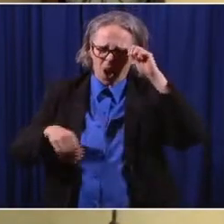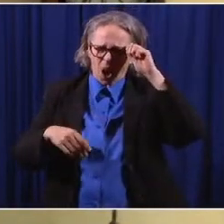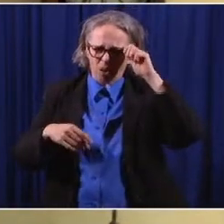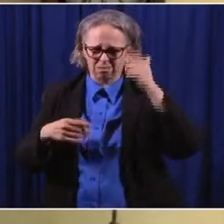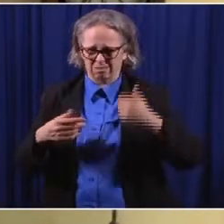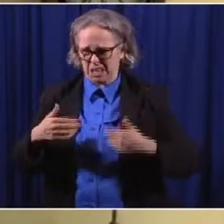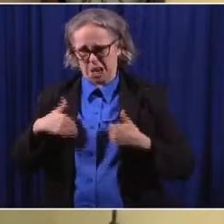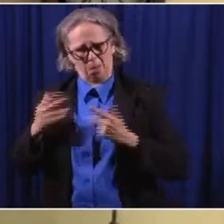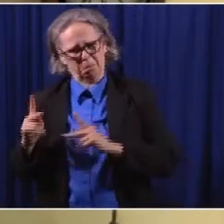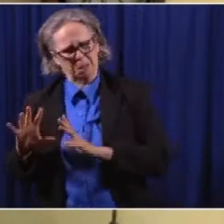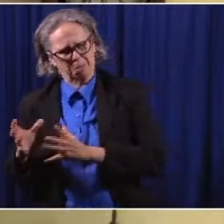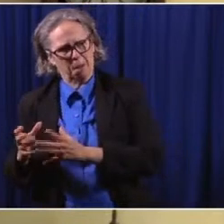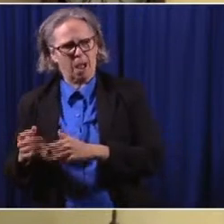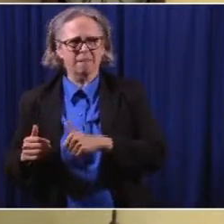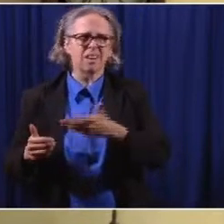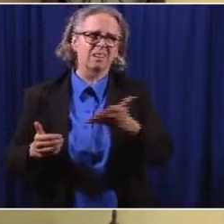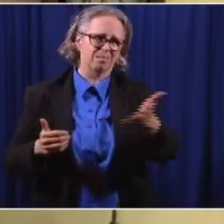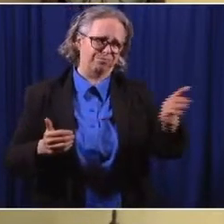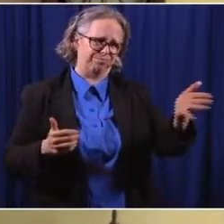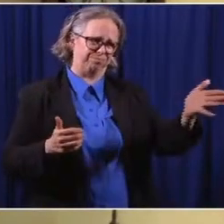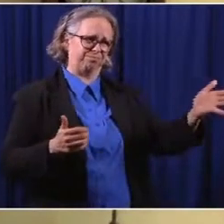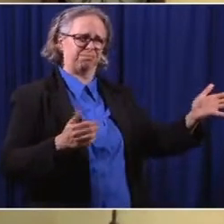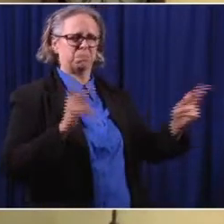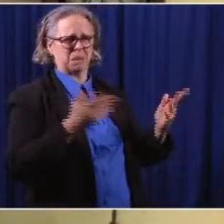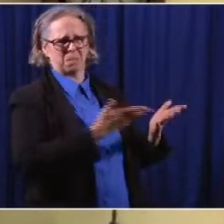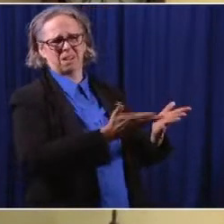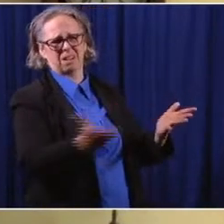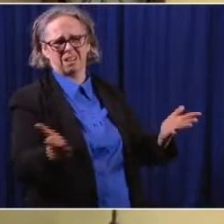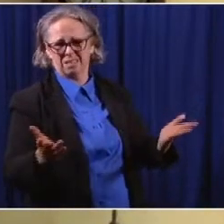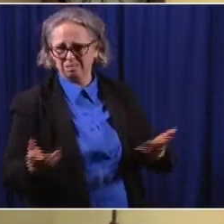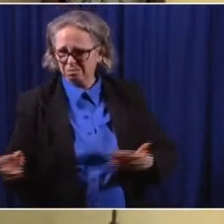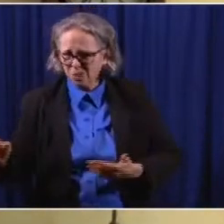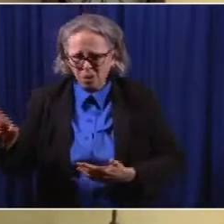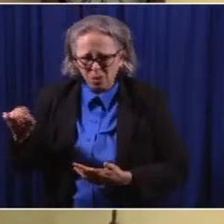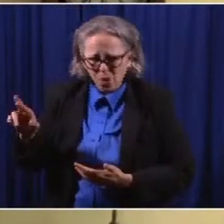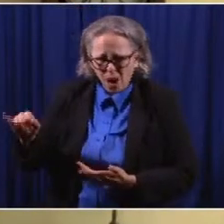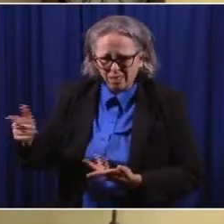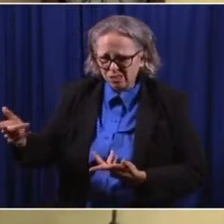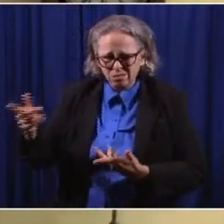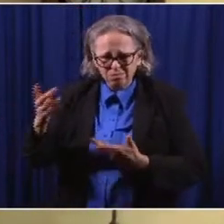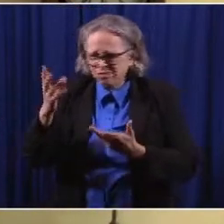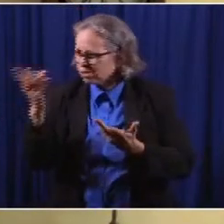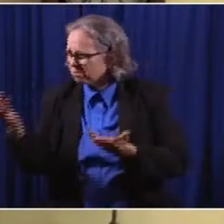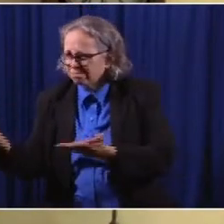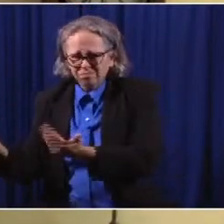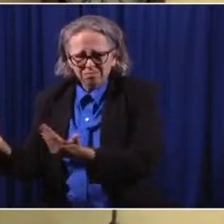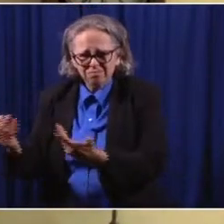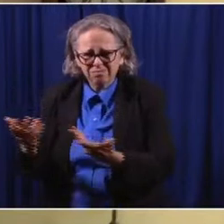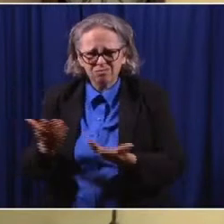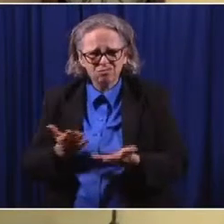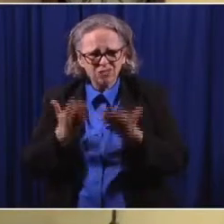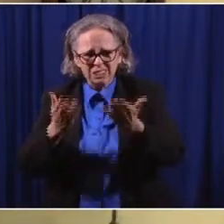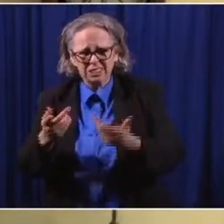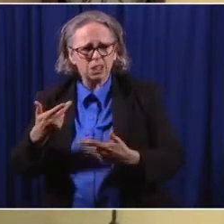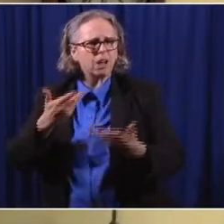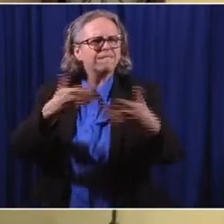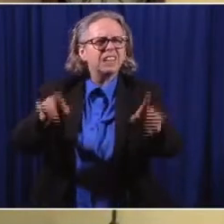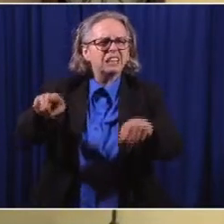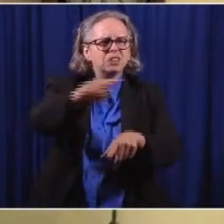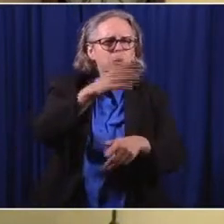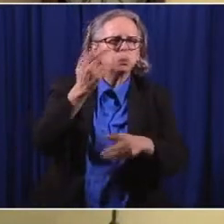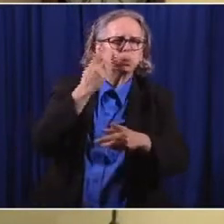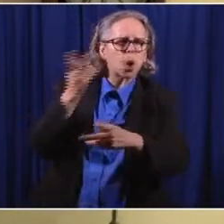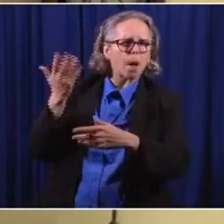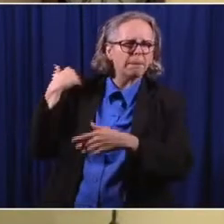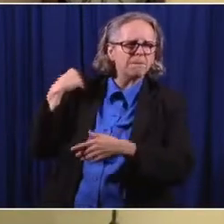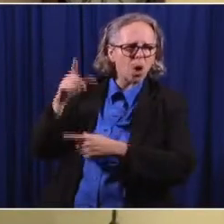So I don't know, if Lori, if you can give us any kind of advice. Lori's been on here before, if you recall. She is a member of our